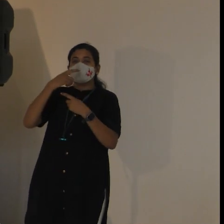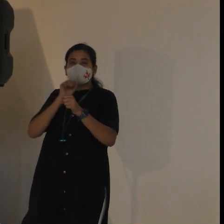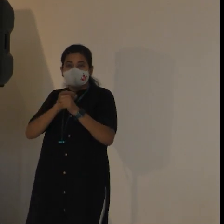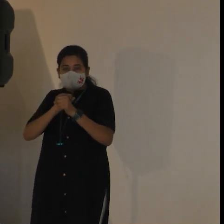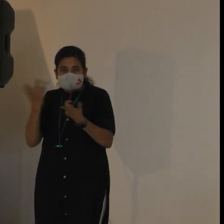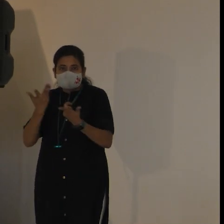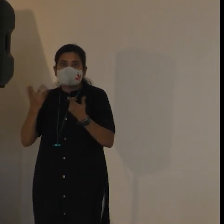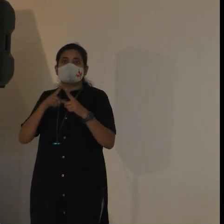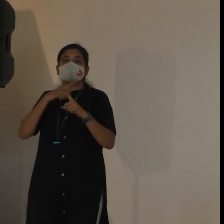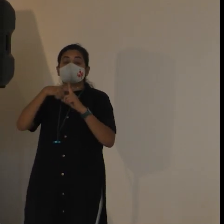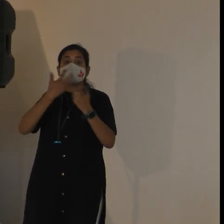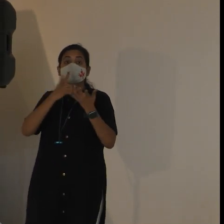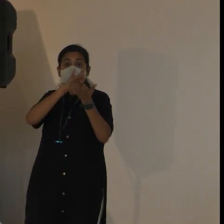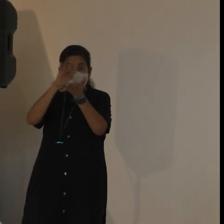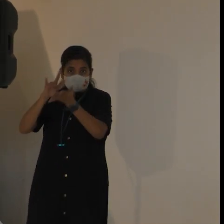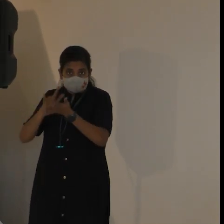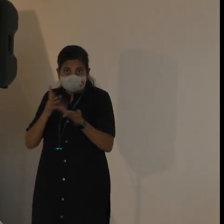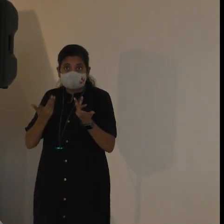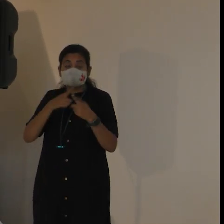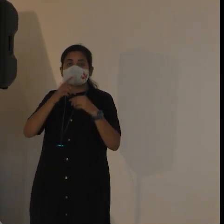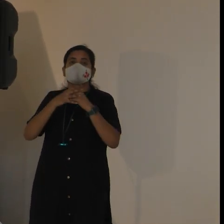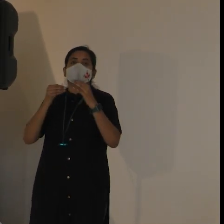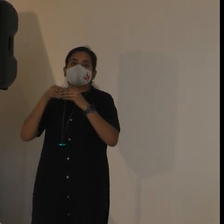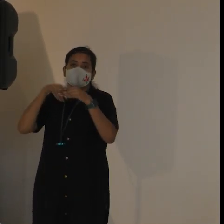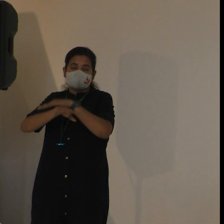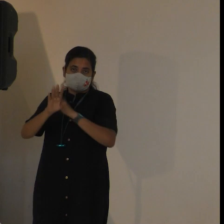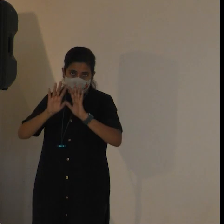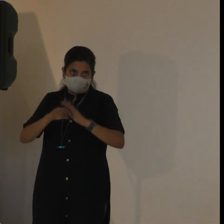plus situating the space within Bangalore city.